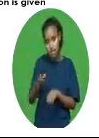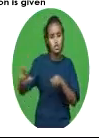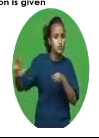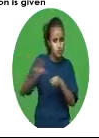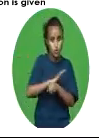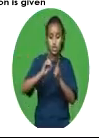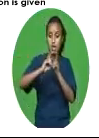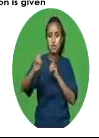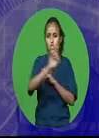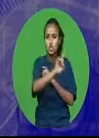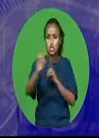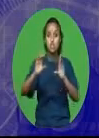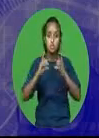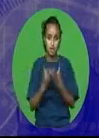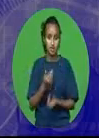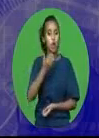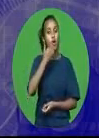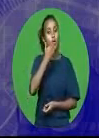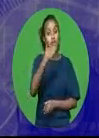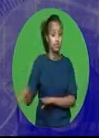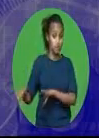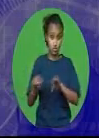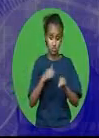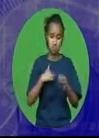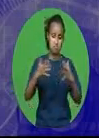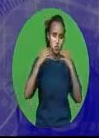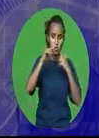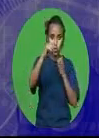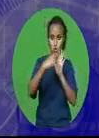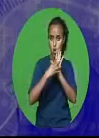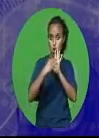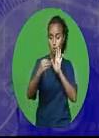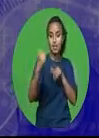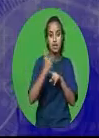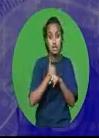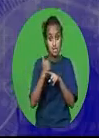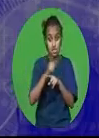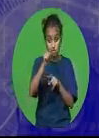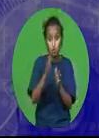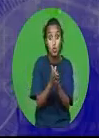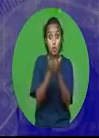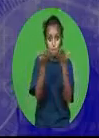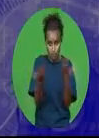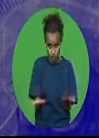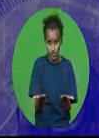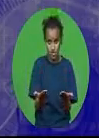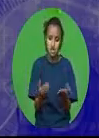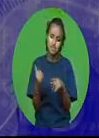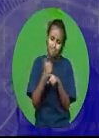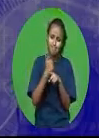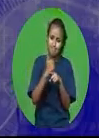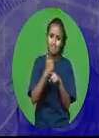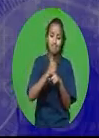each part. Well, students, I want you to copy the exercises from your textbook and keep